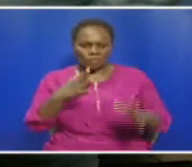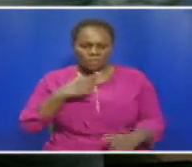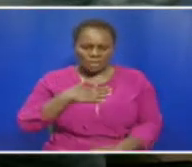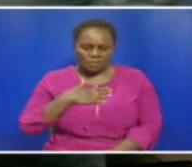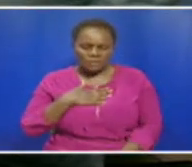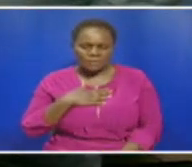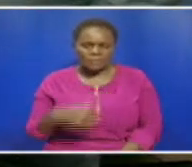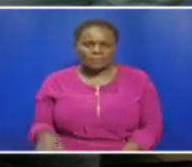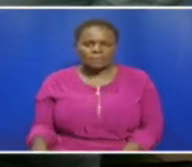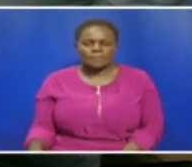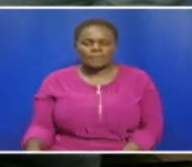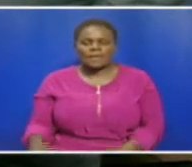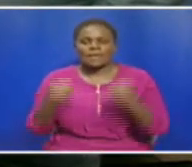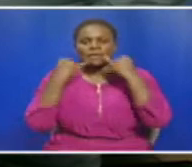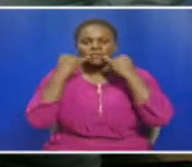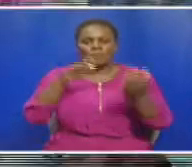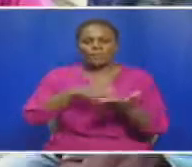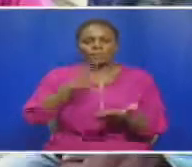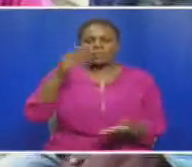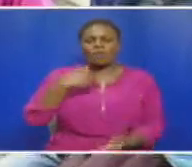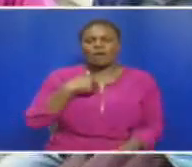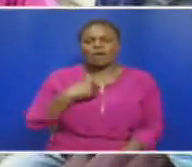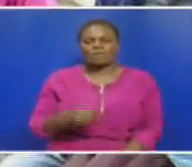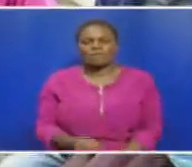Sada Hassan with those details.